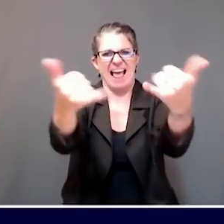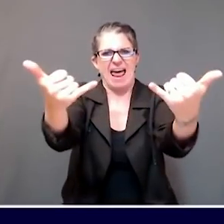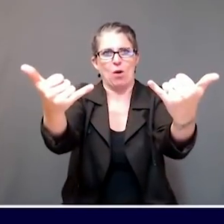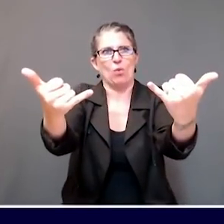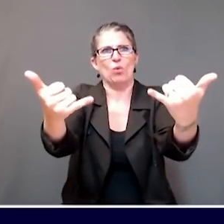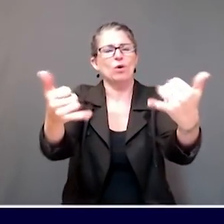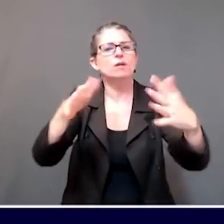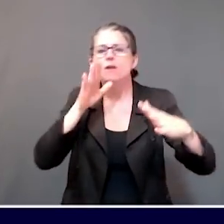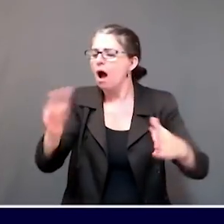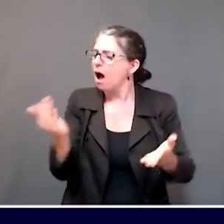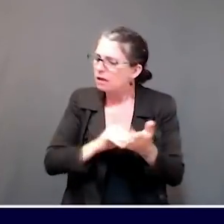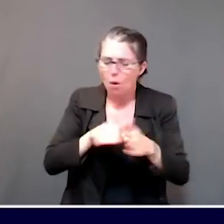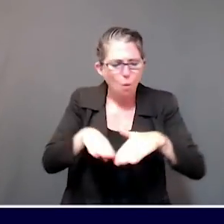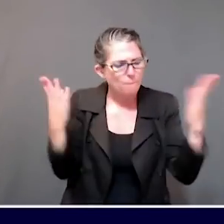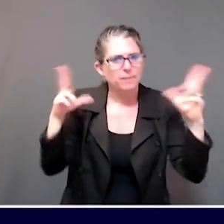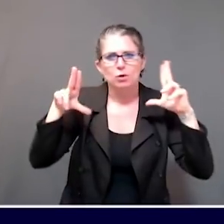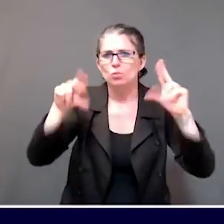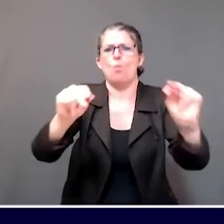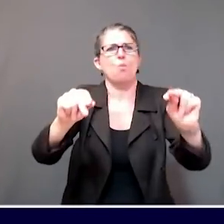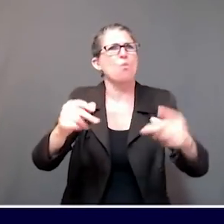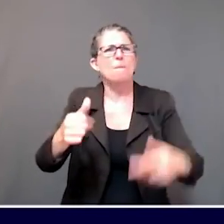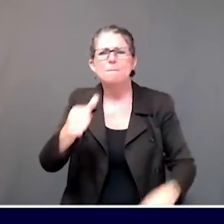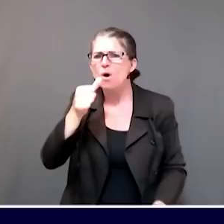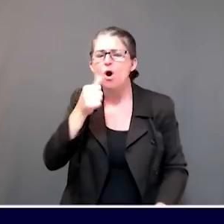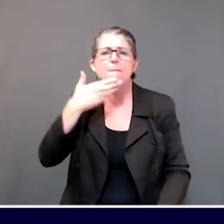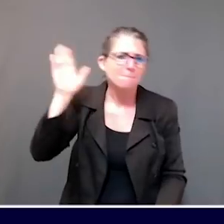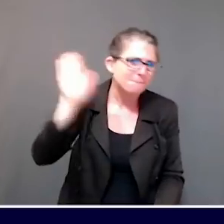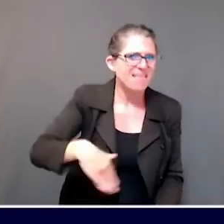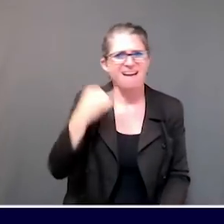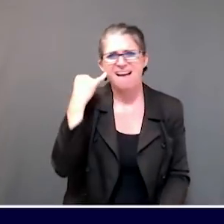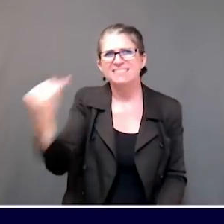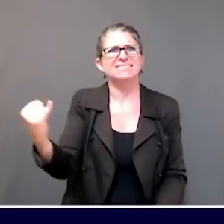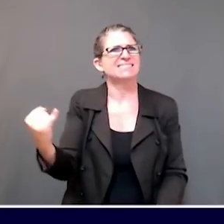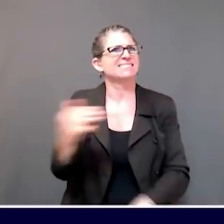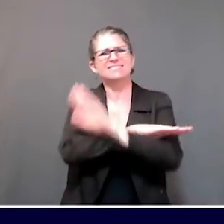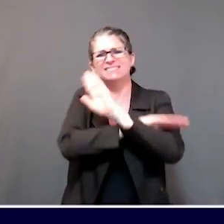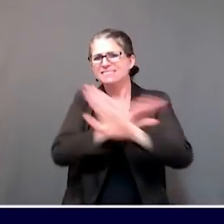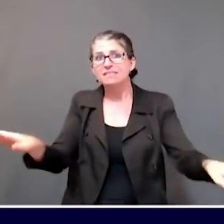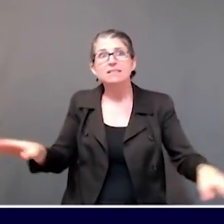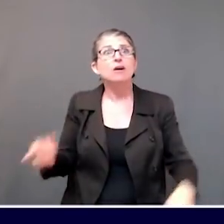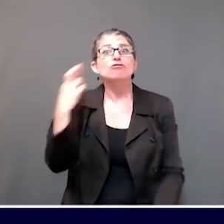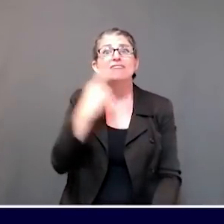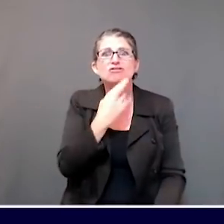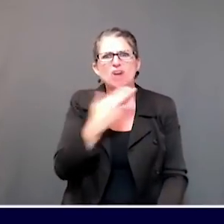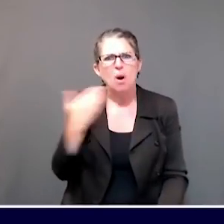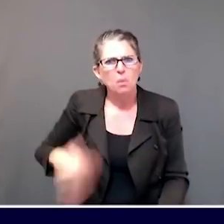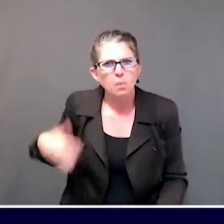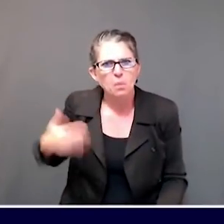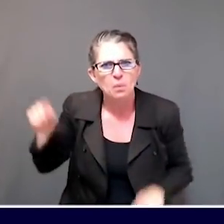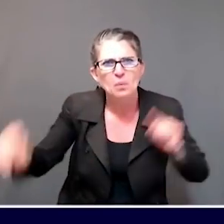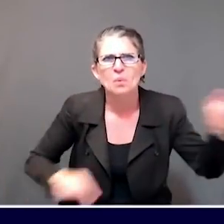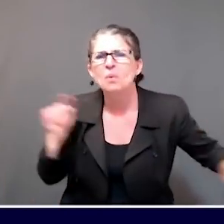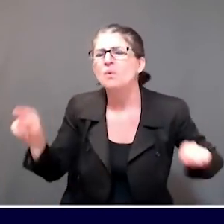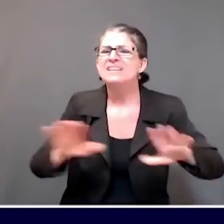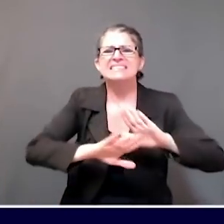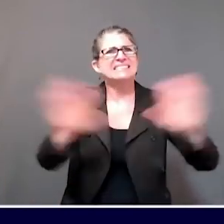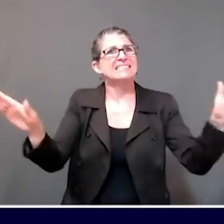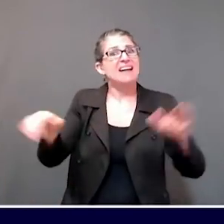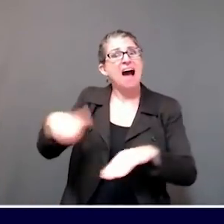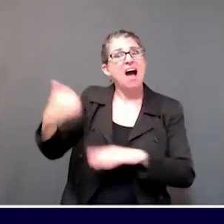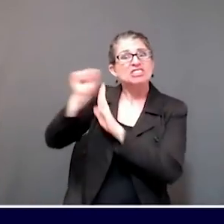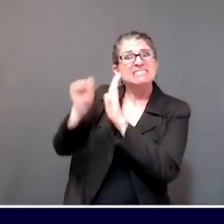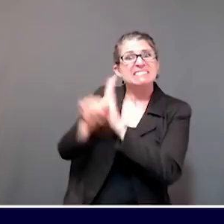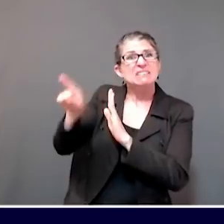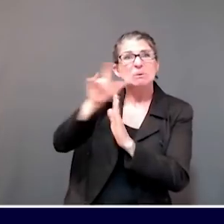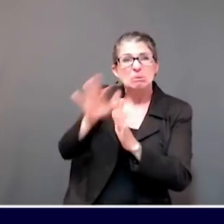of all sorts, because their positivity rates are sky high, well over 20. Compared to ours, I